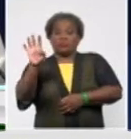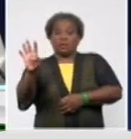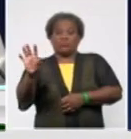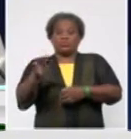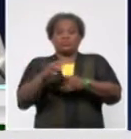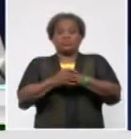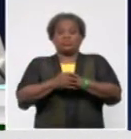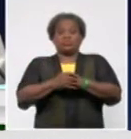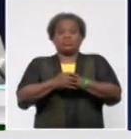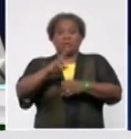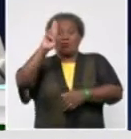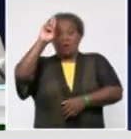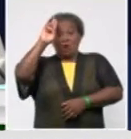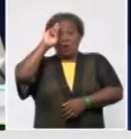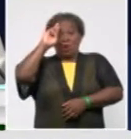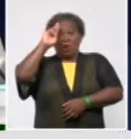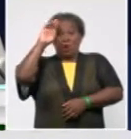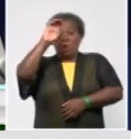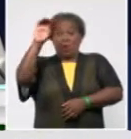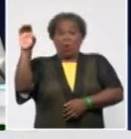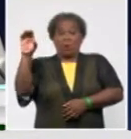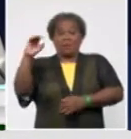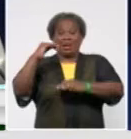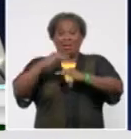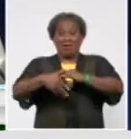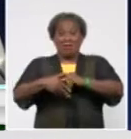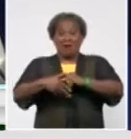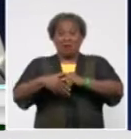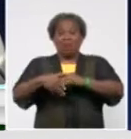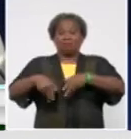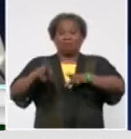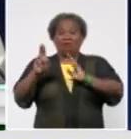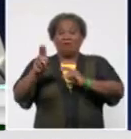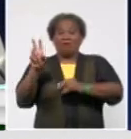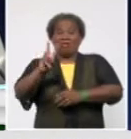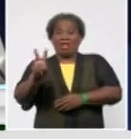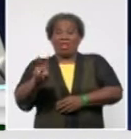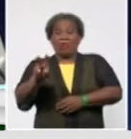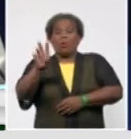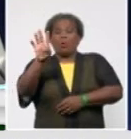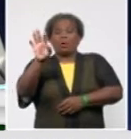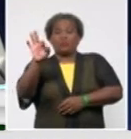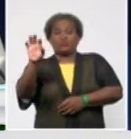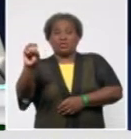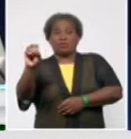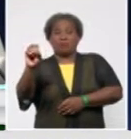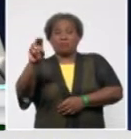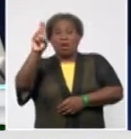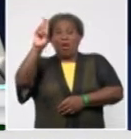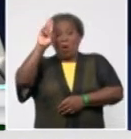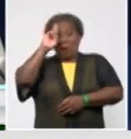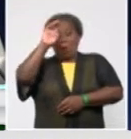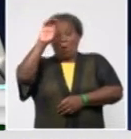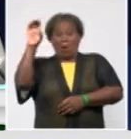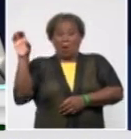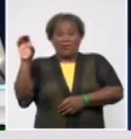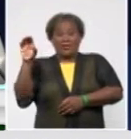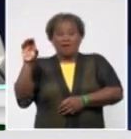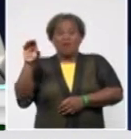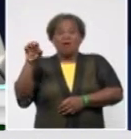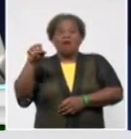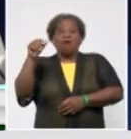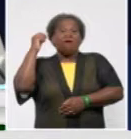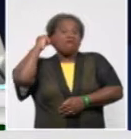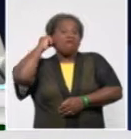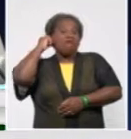260 in the Genetic National Center, 259 in the Naval Hospital. As you can notice,